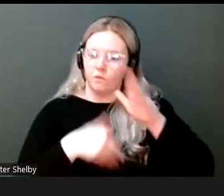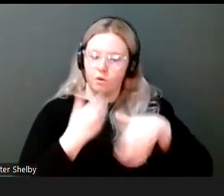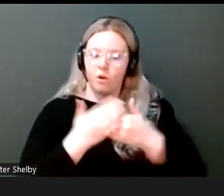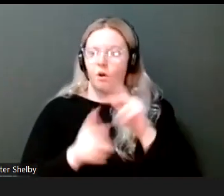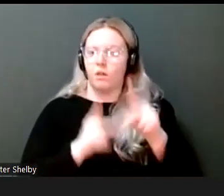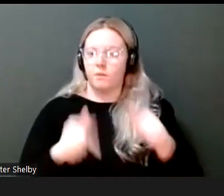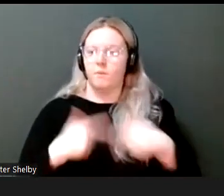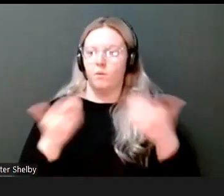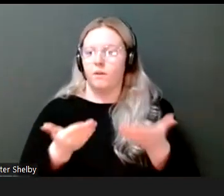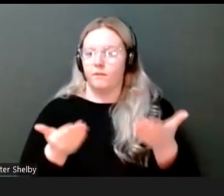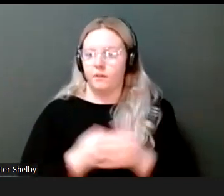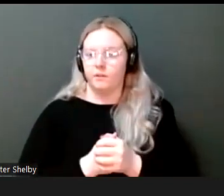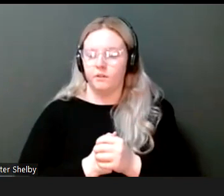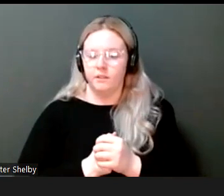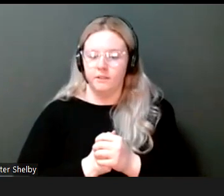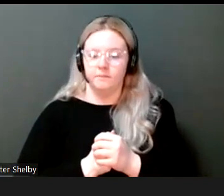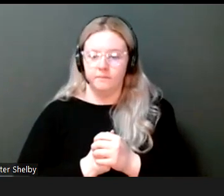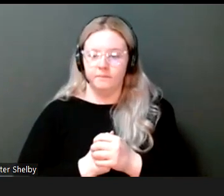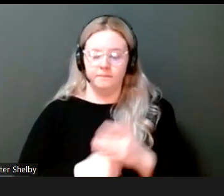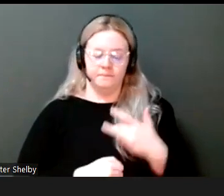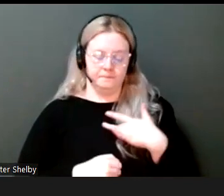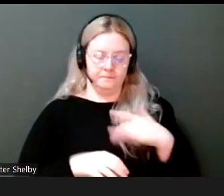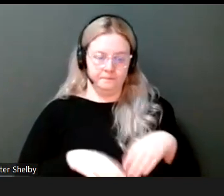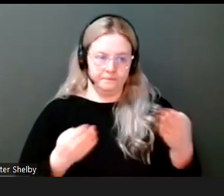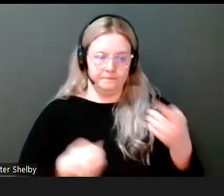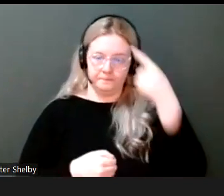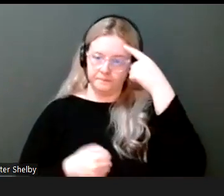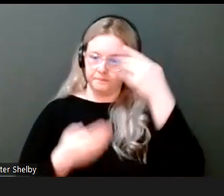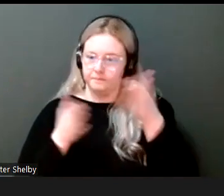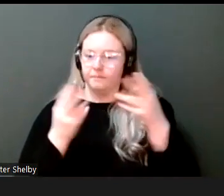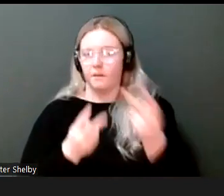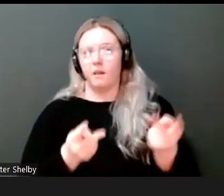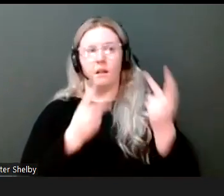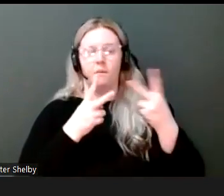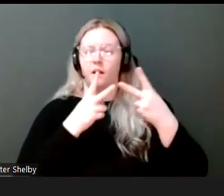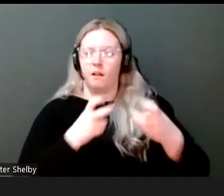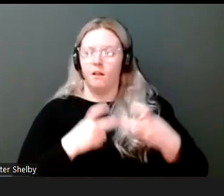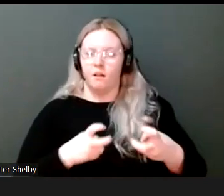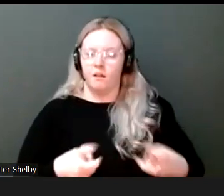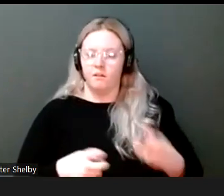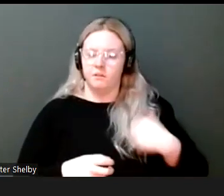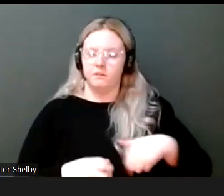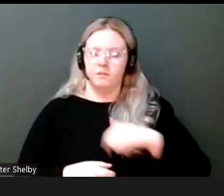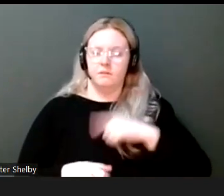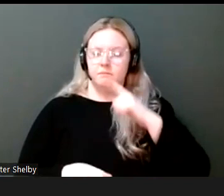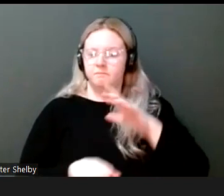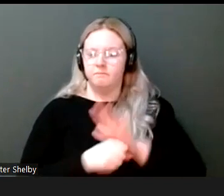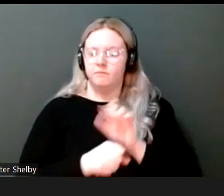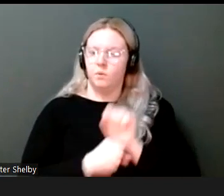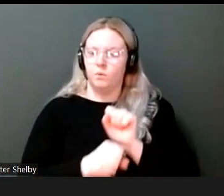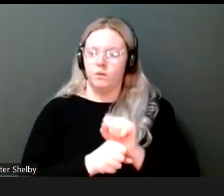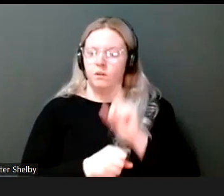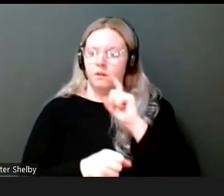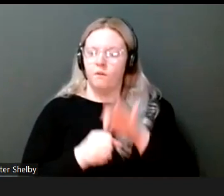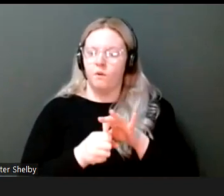home. As we open our hearts and minds to the past, we commit ourselves to working in a spirit of truth